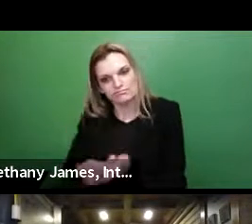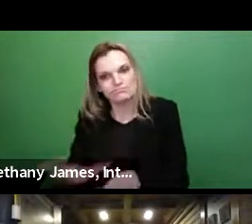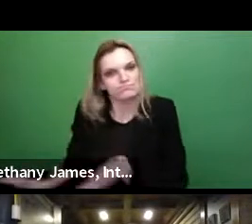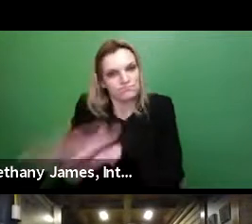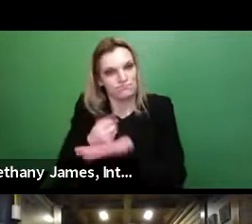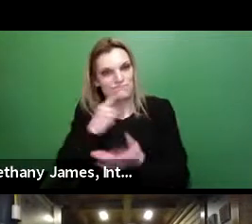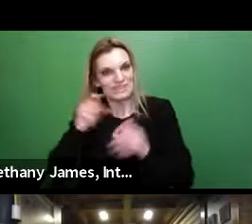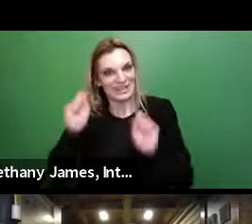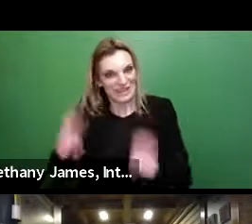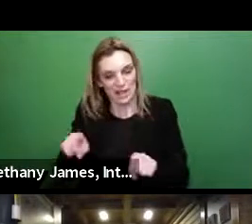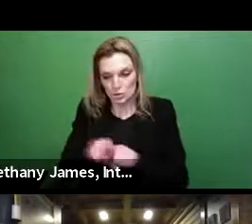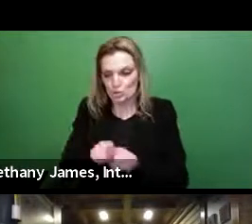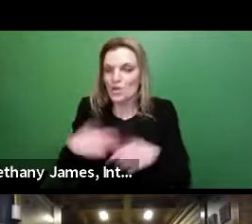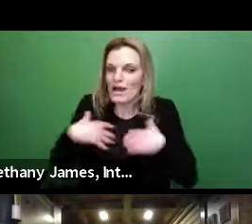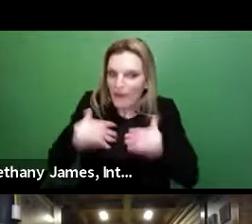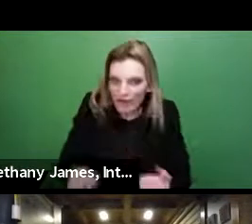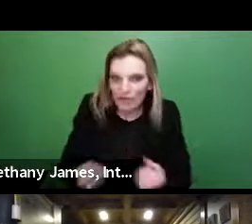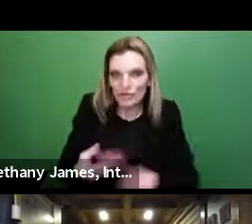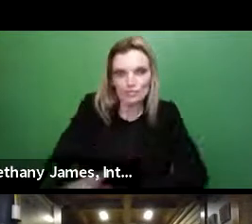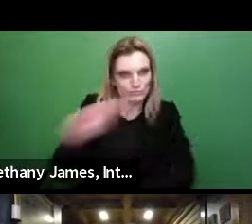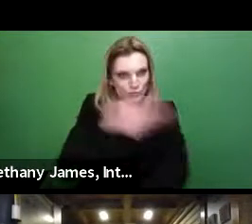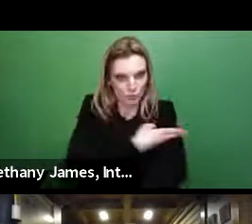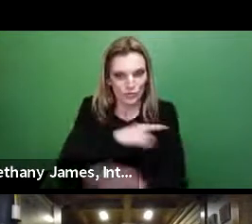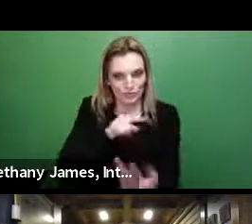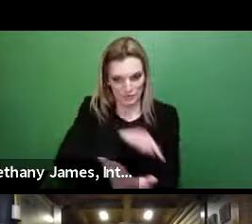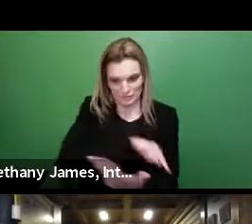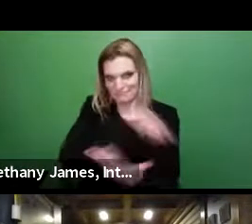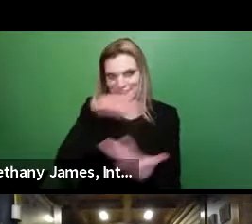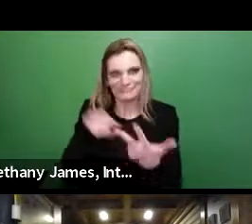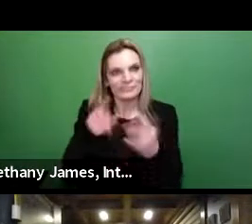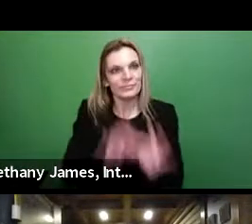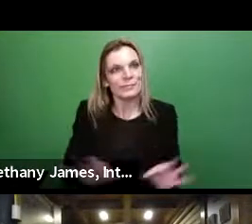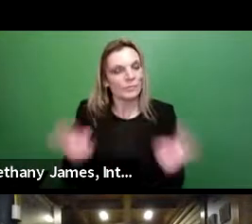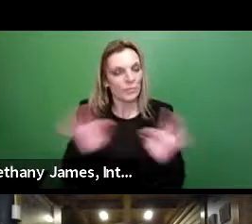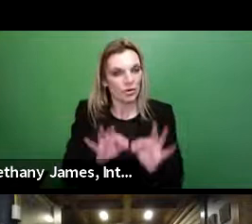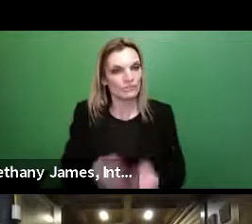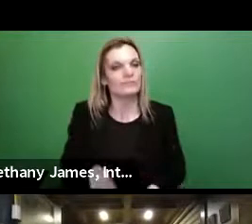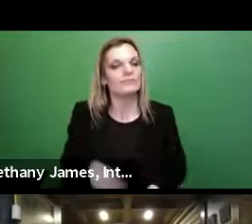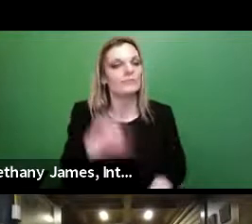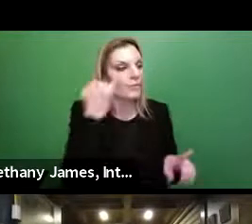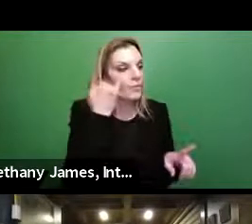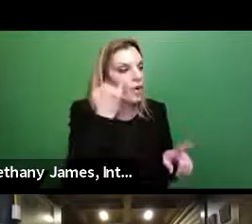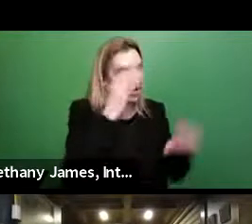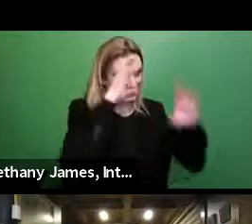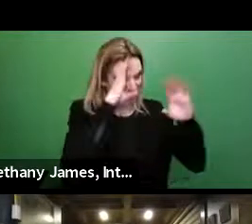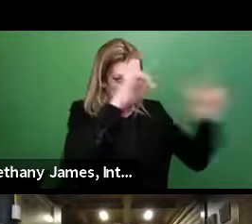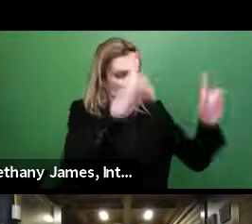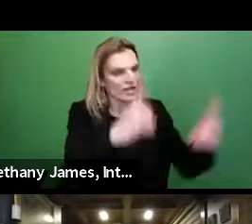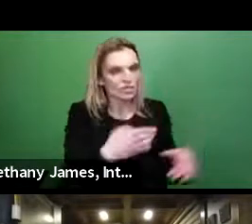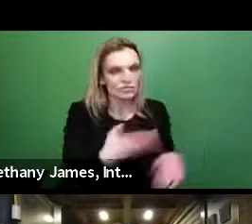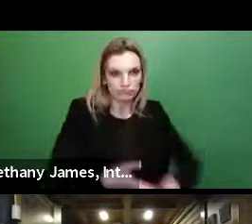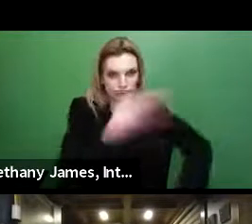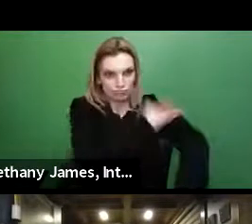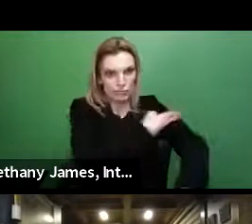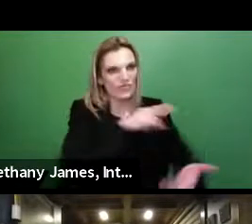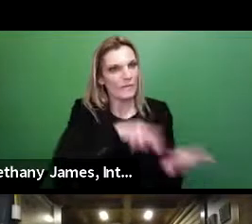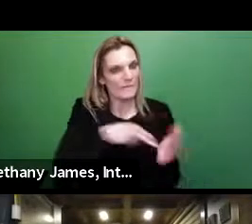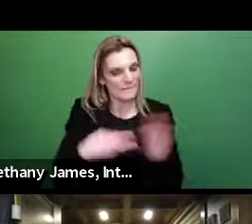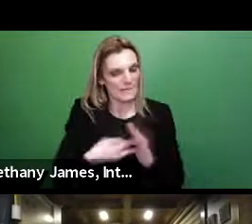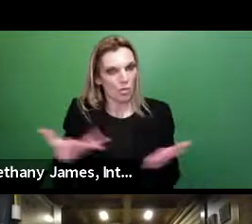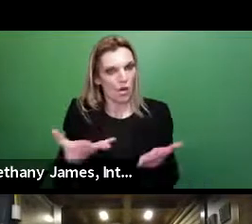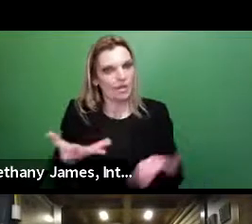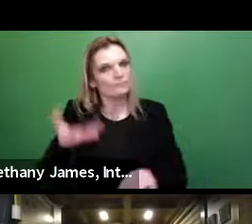have a direct correlation. Better or higher education leads to better health outcomes. So your four stated goals